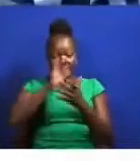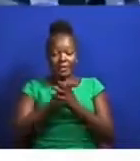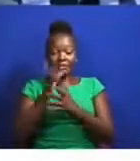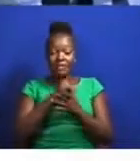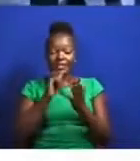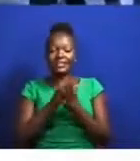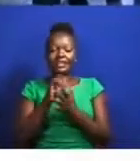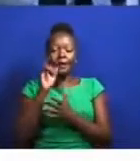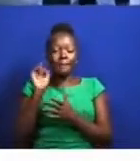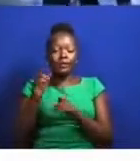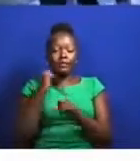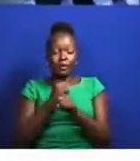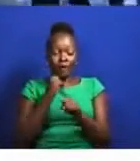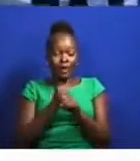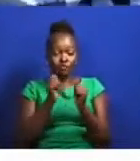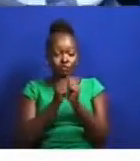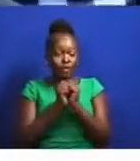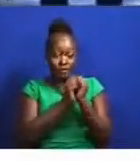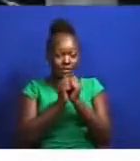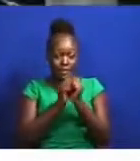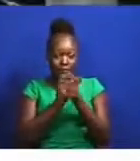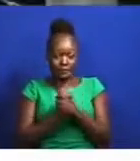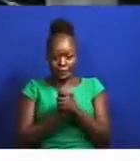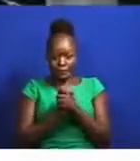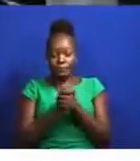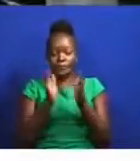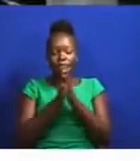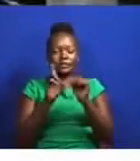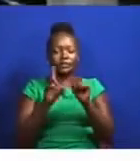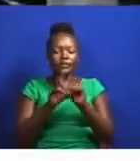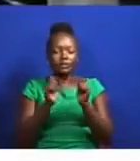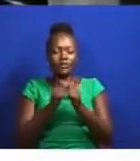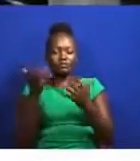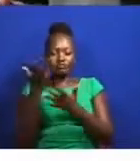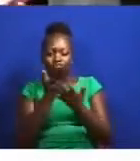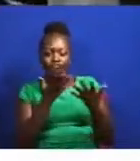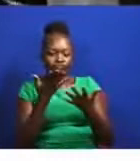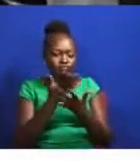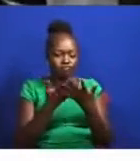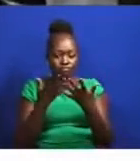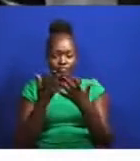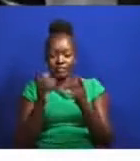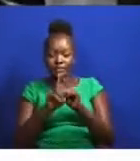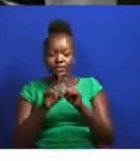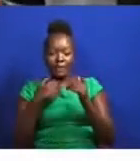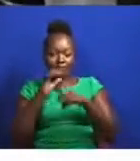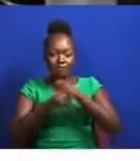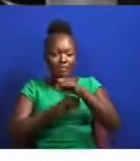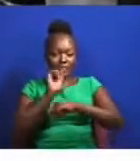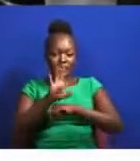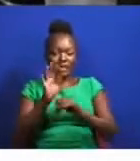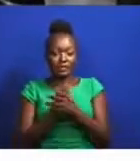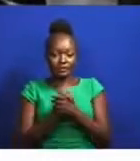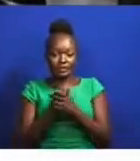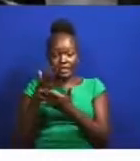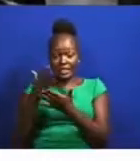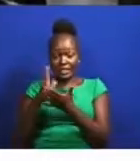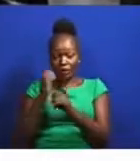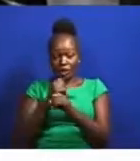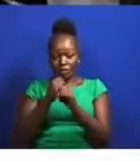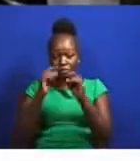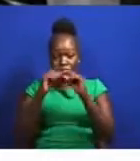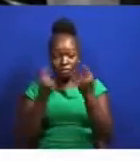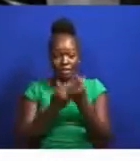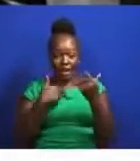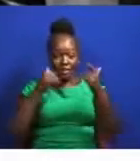we have to walk this journey together and with our engagements. And we had a media sector working group. We had